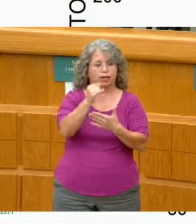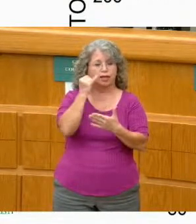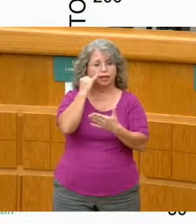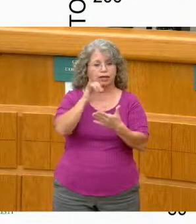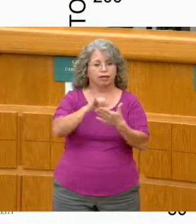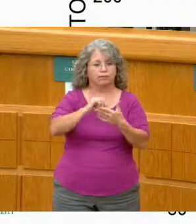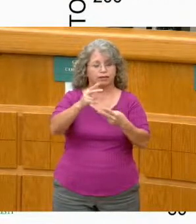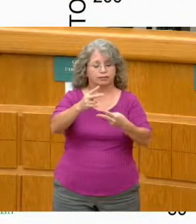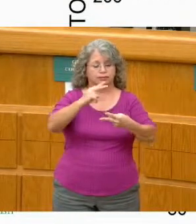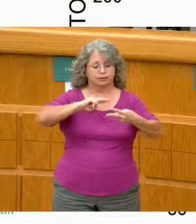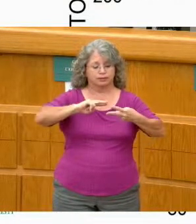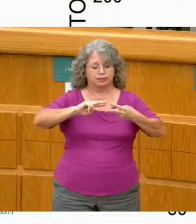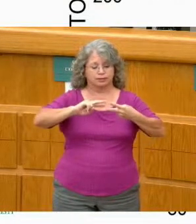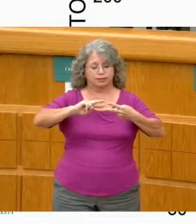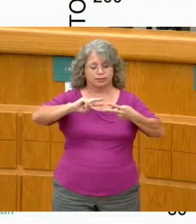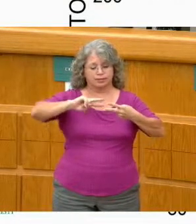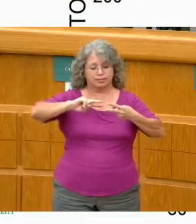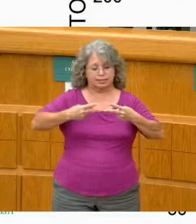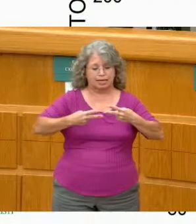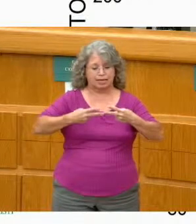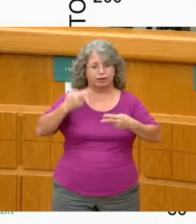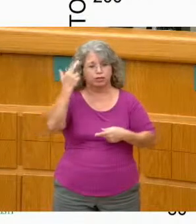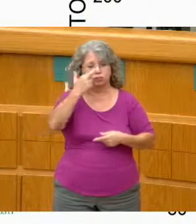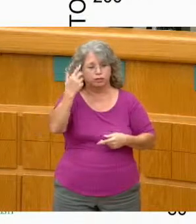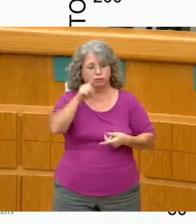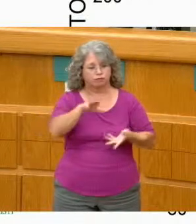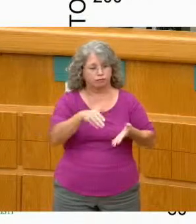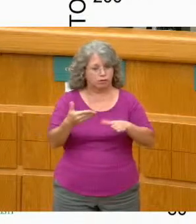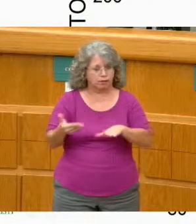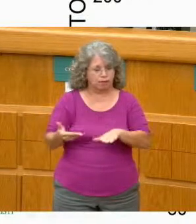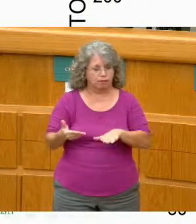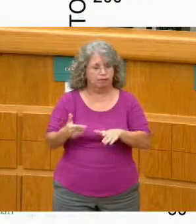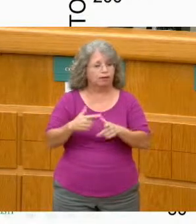secondary cause of death and not the direct primary cause of